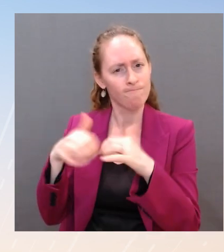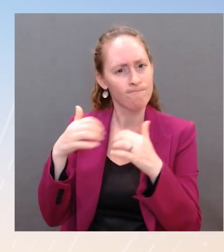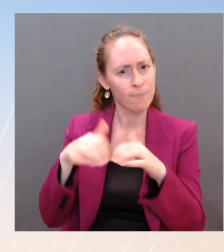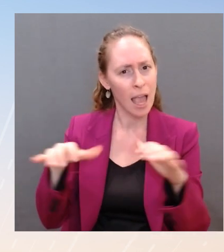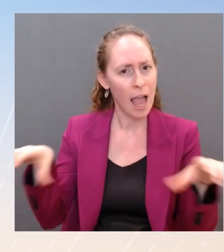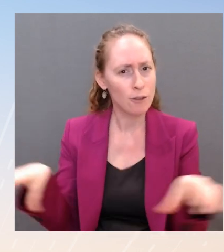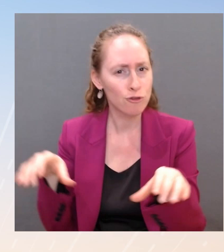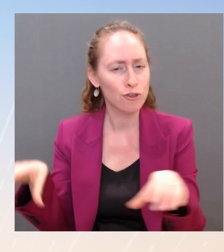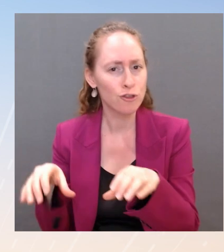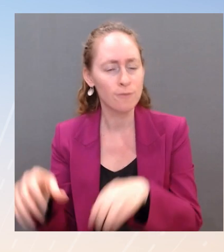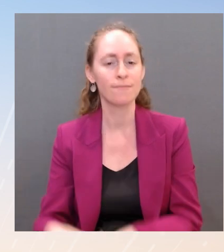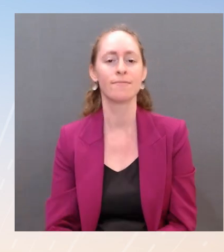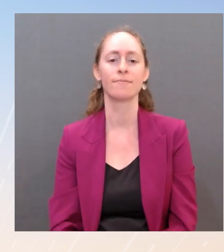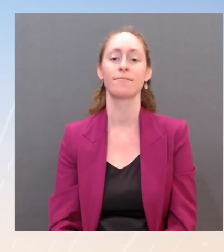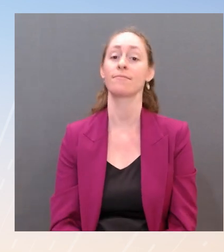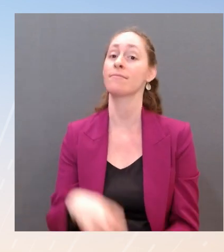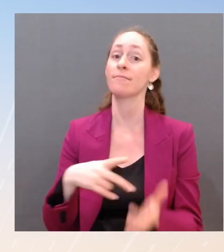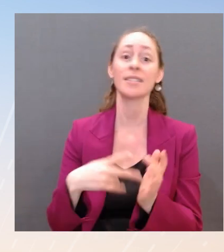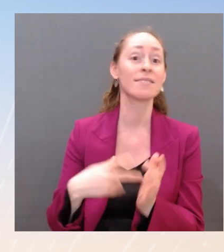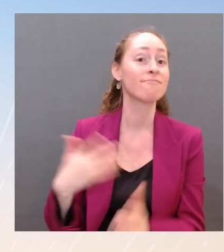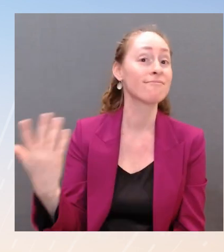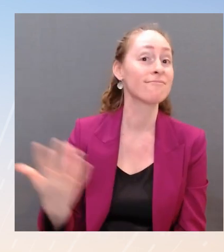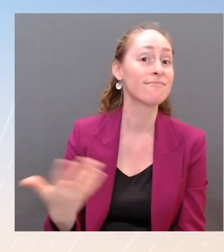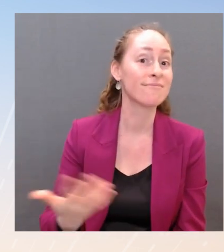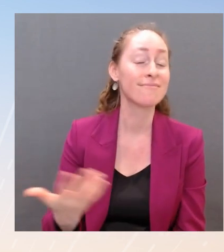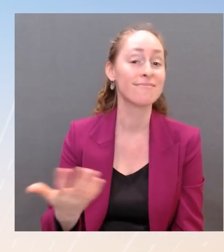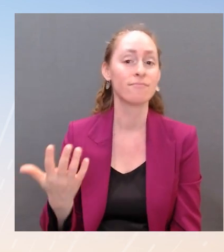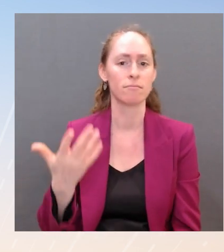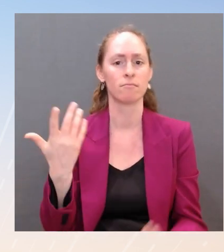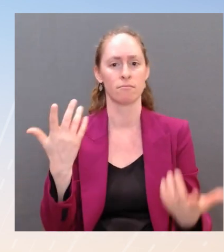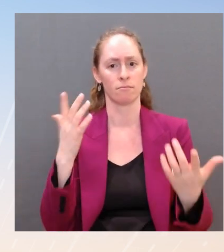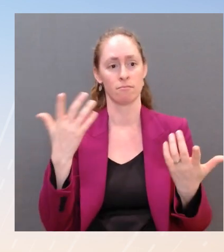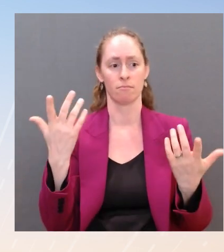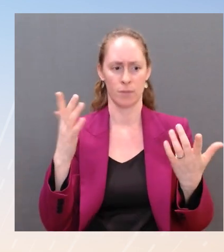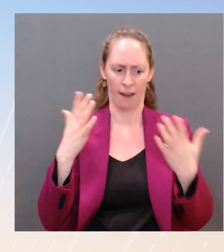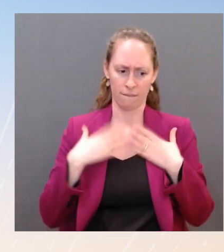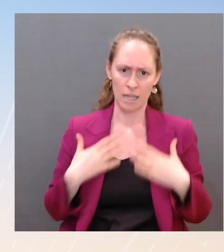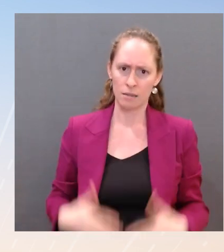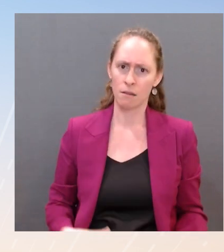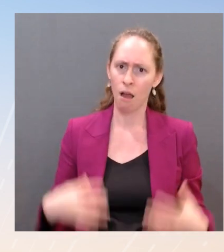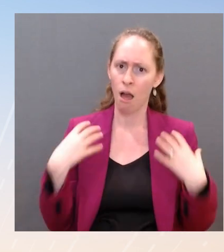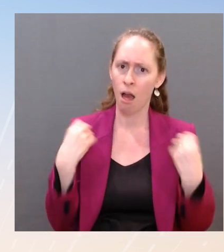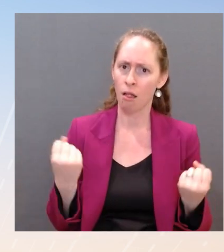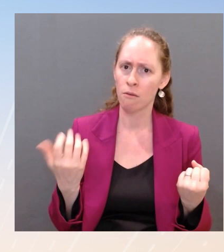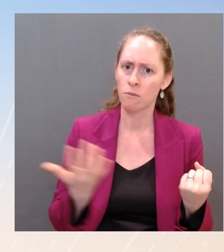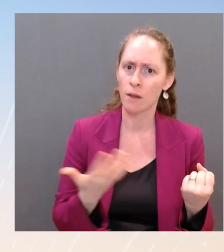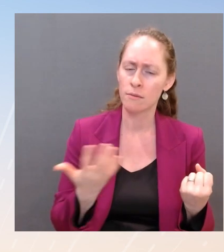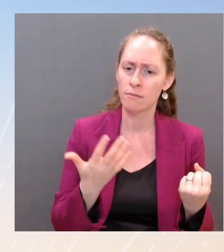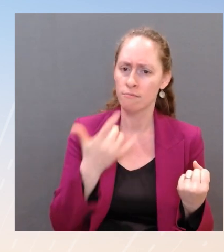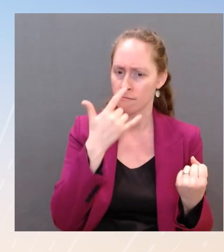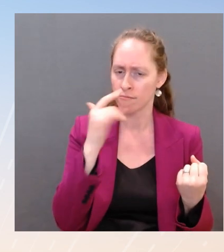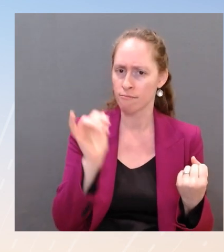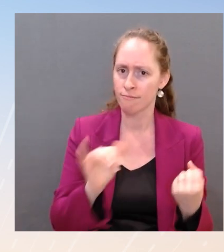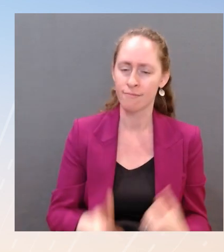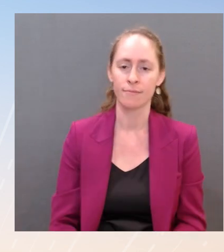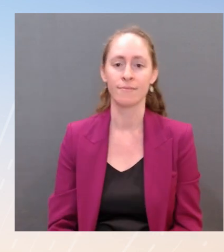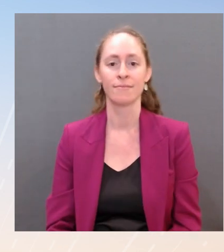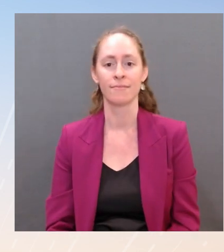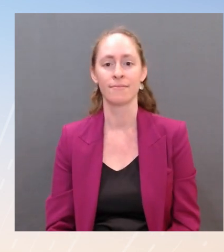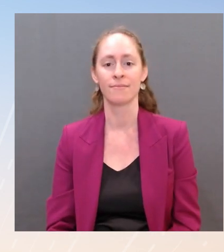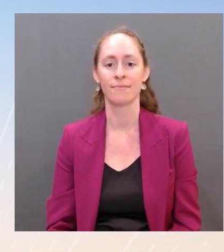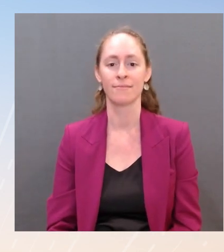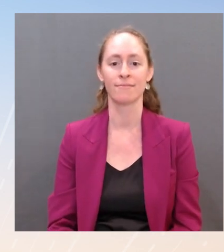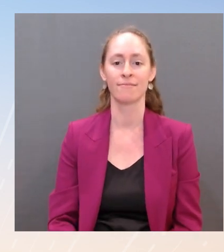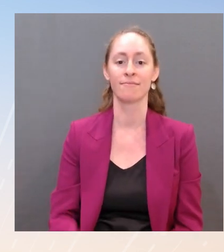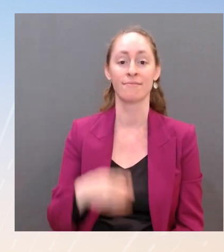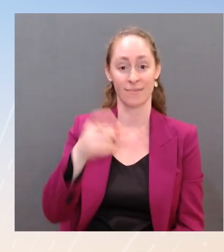action to support your physical health. If you don't know where to start, you can check out mentalhealthishealth.us. And please post about